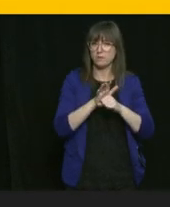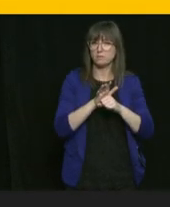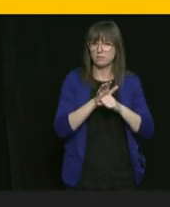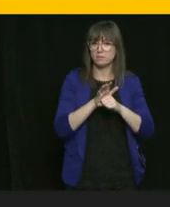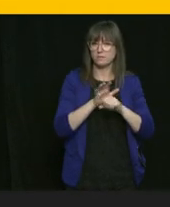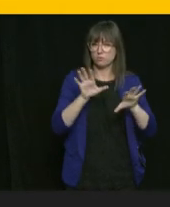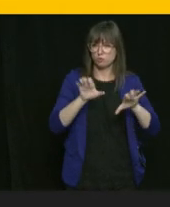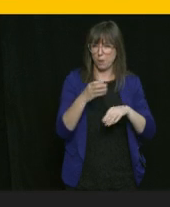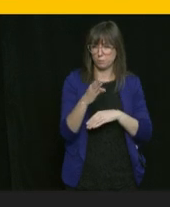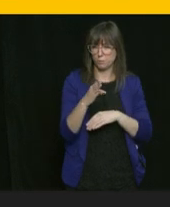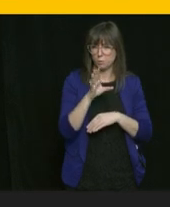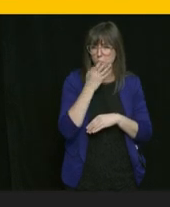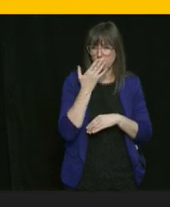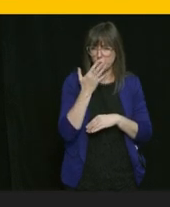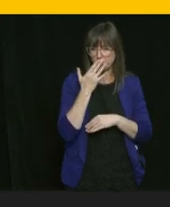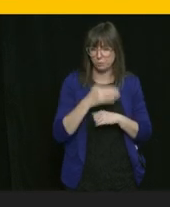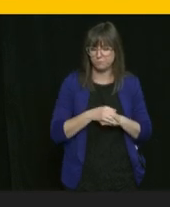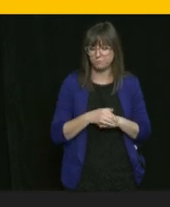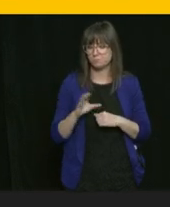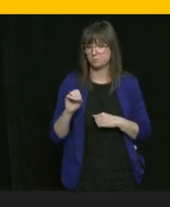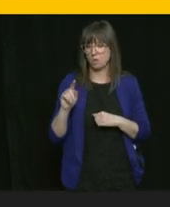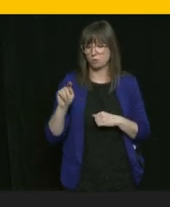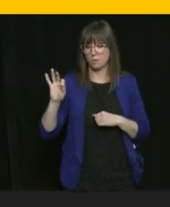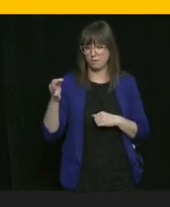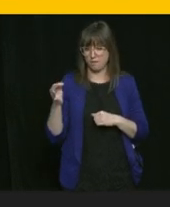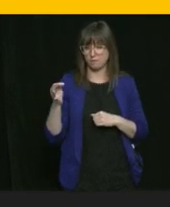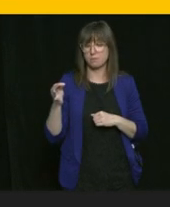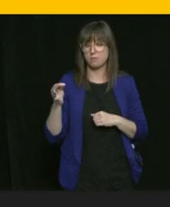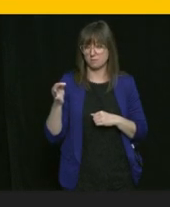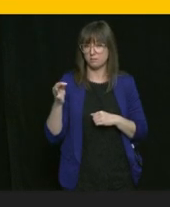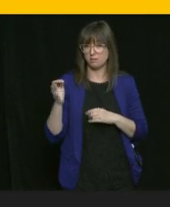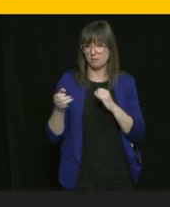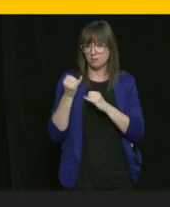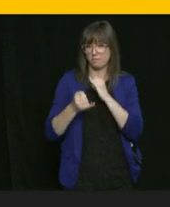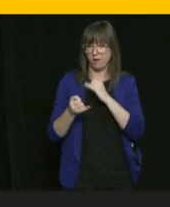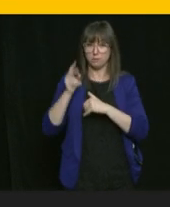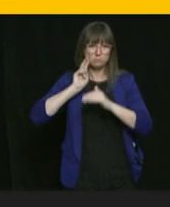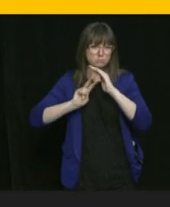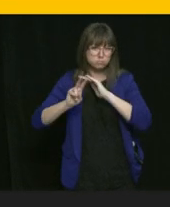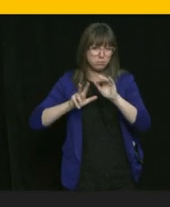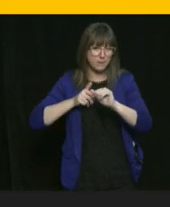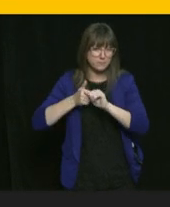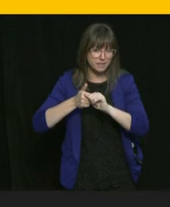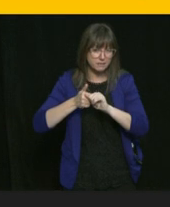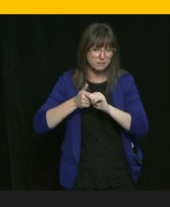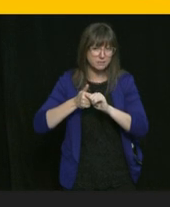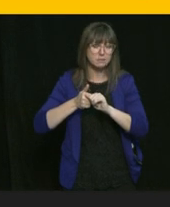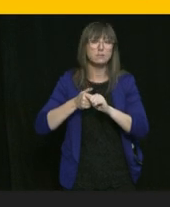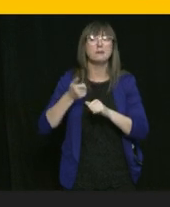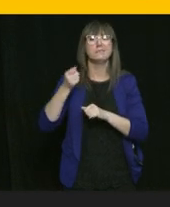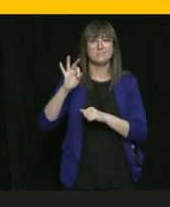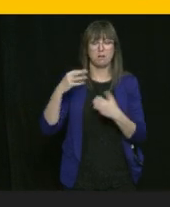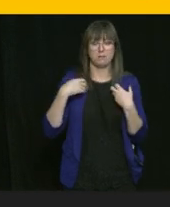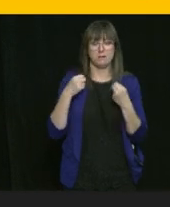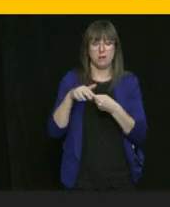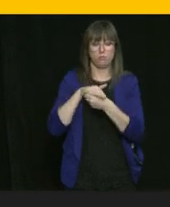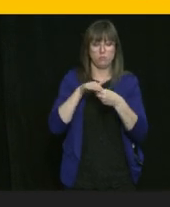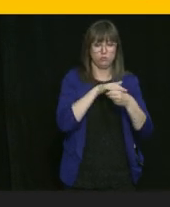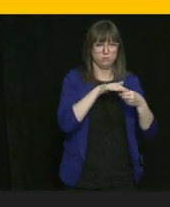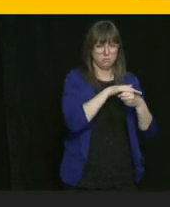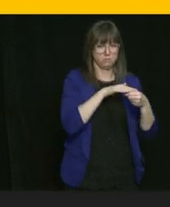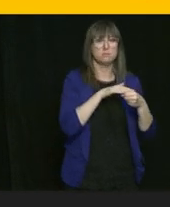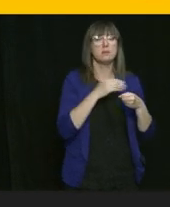of blue. On October the 9th, the date of the last modelling update, 19 health regions were reporting more